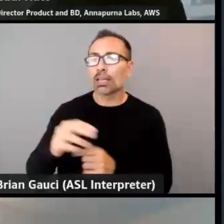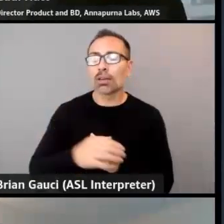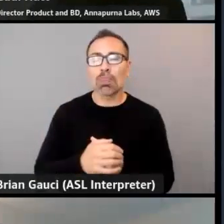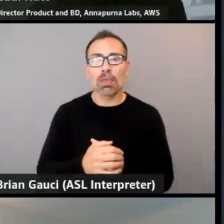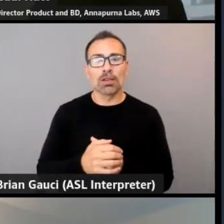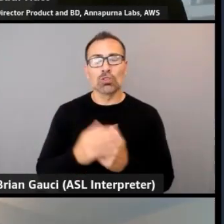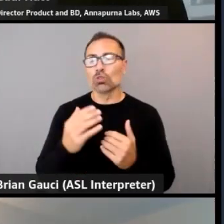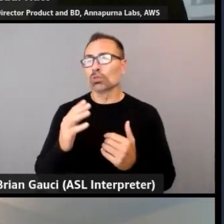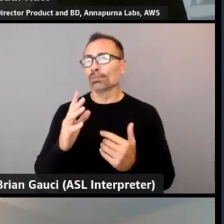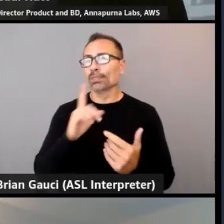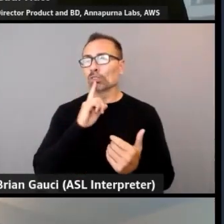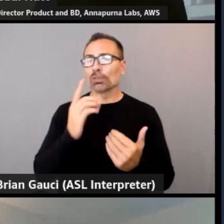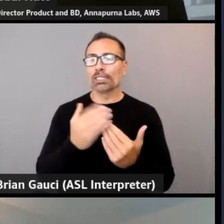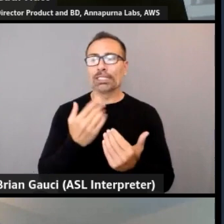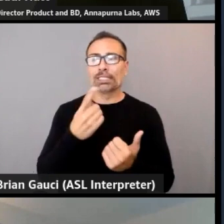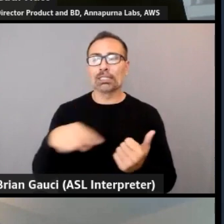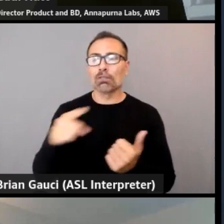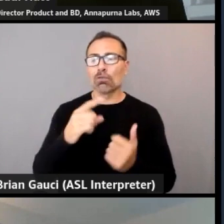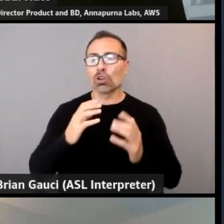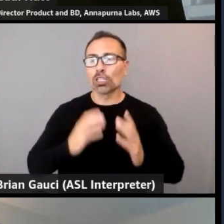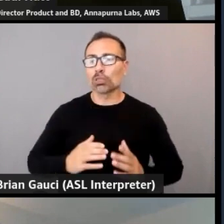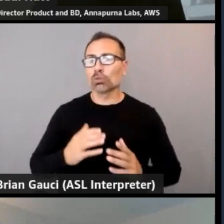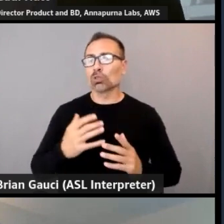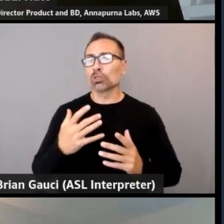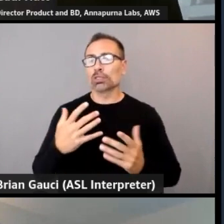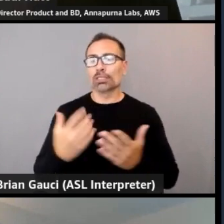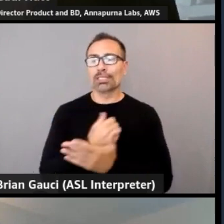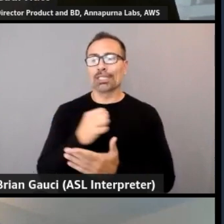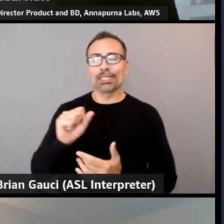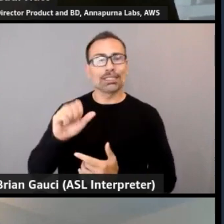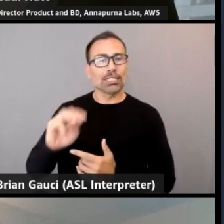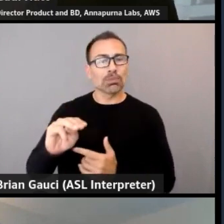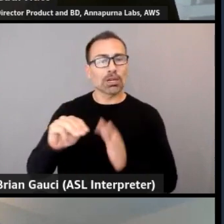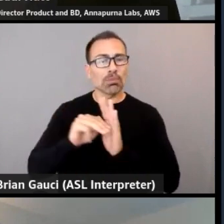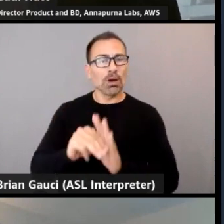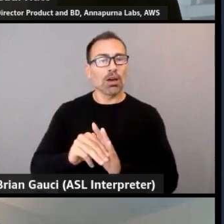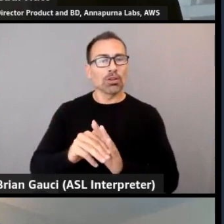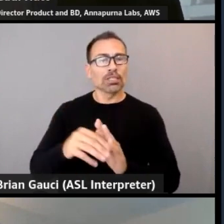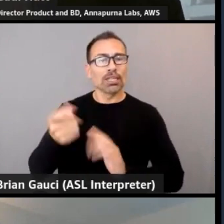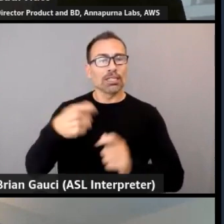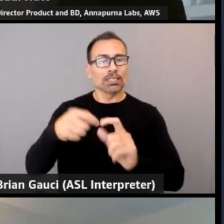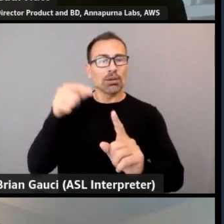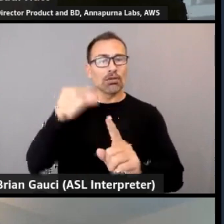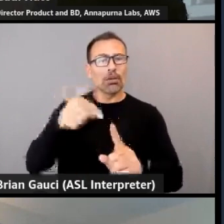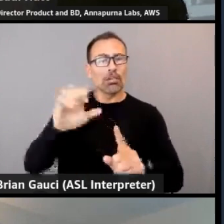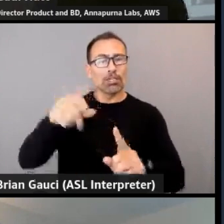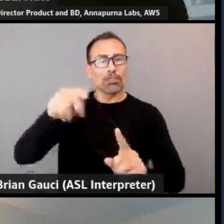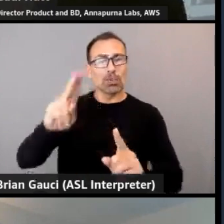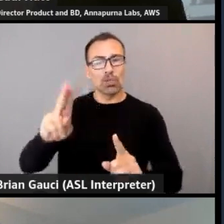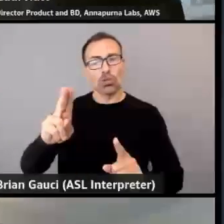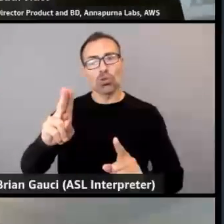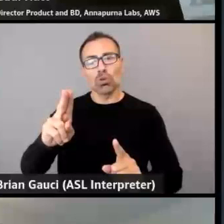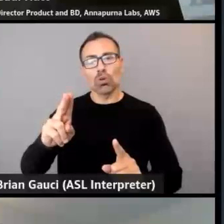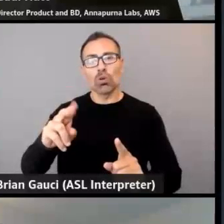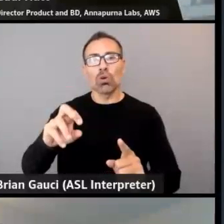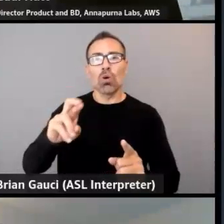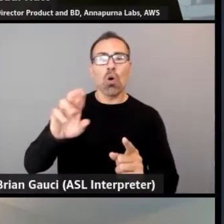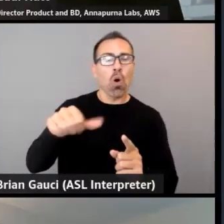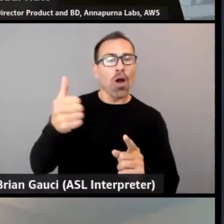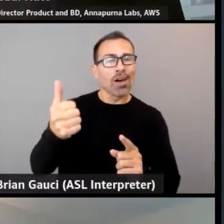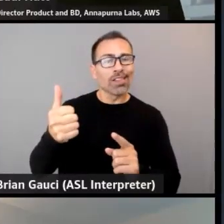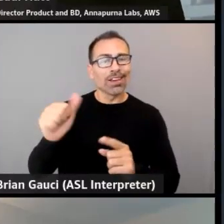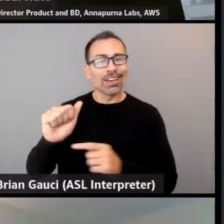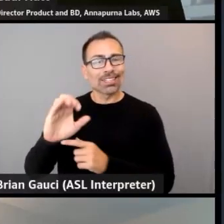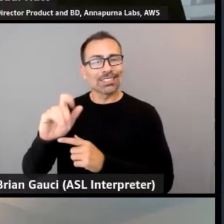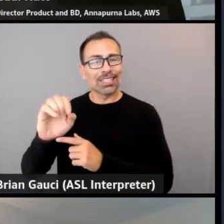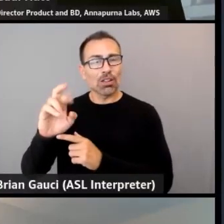for customers to take the SageMaker models and instead of pointing to CPU or to other accelerated compute, they can